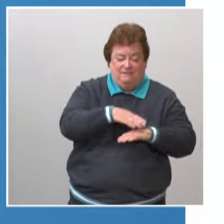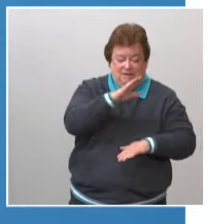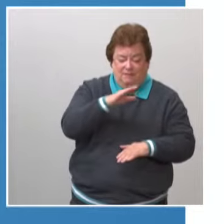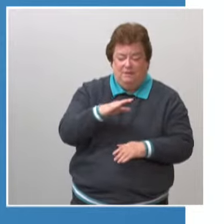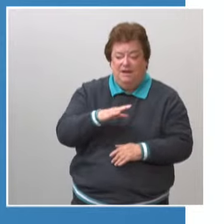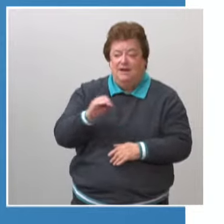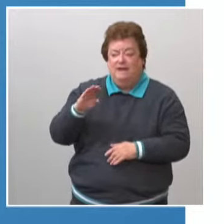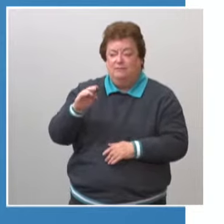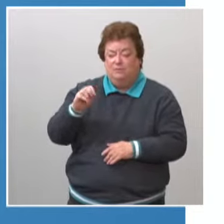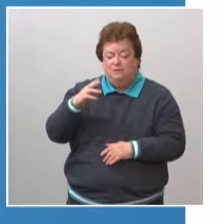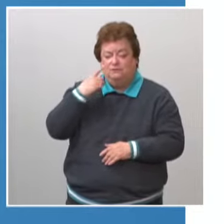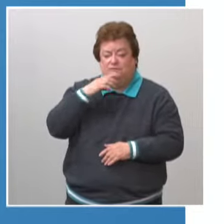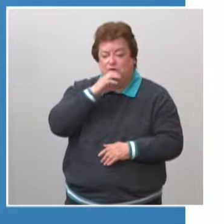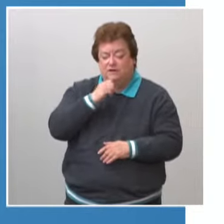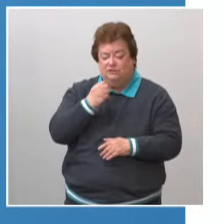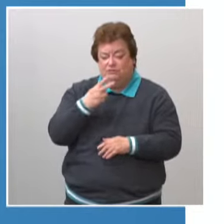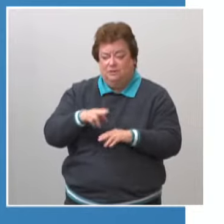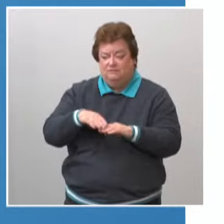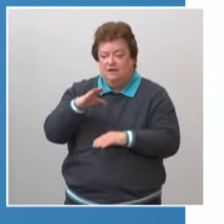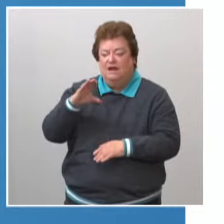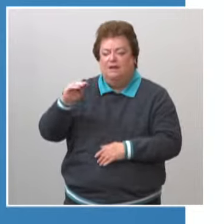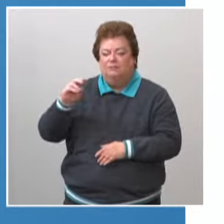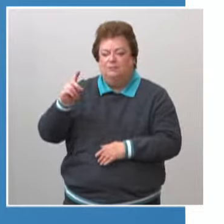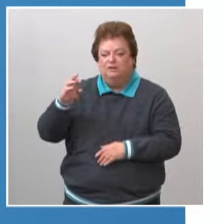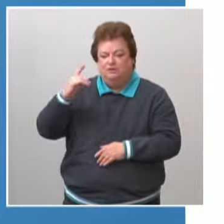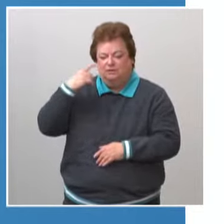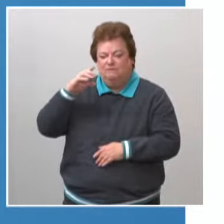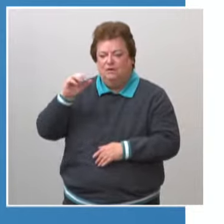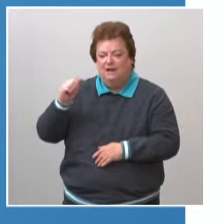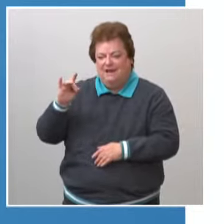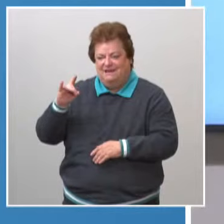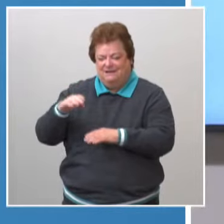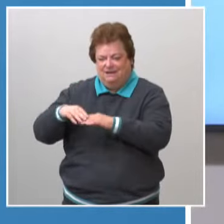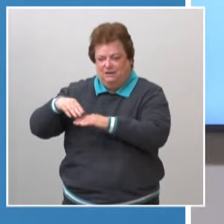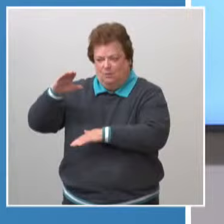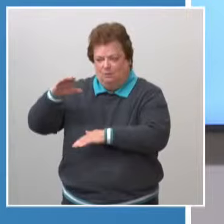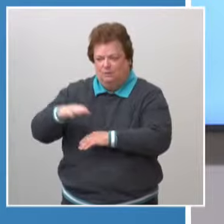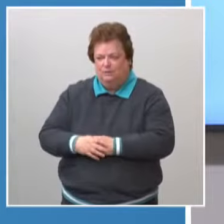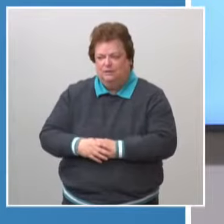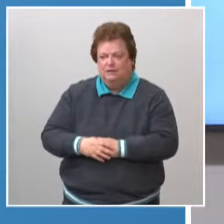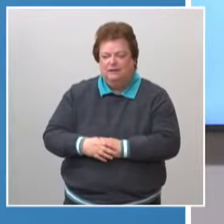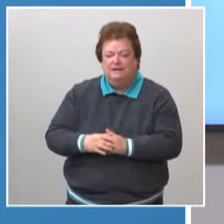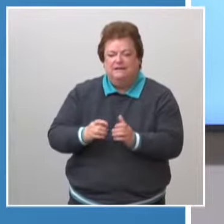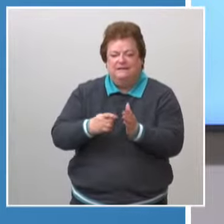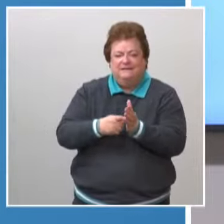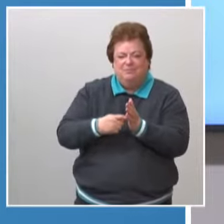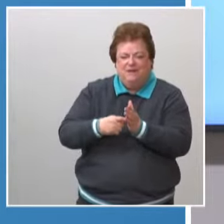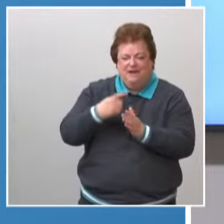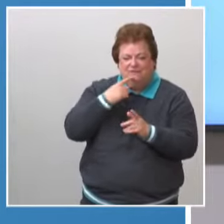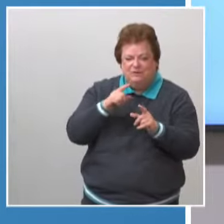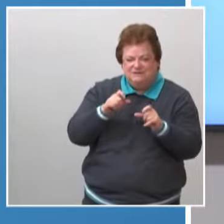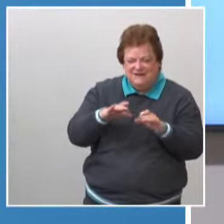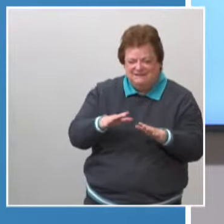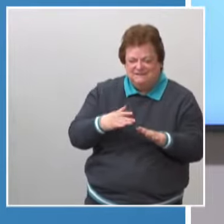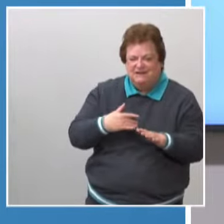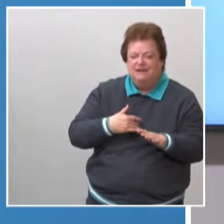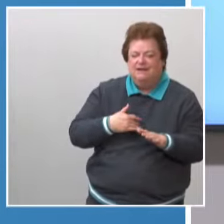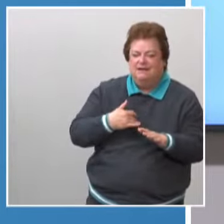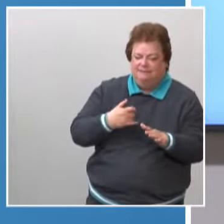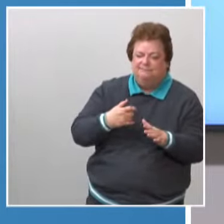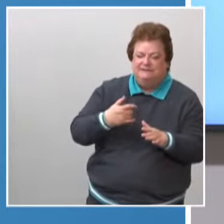older, and Moderna doses for 18 and older. The demand for testing remains high, so I'd like to provide a quick update